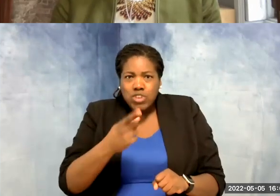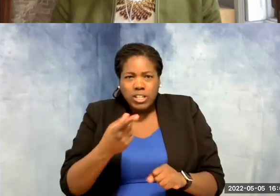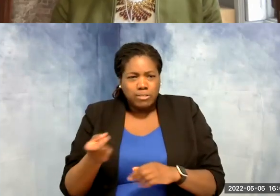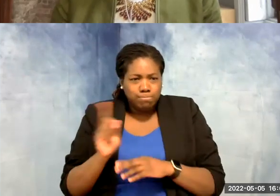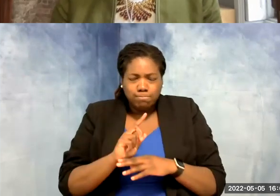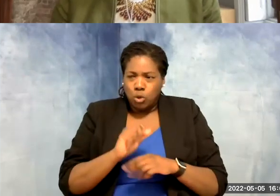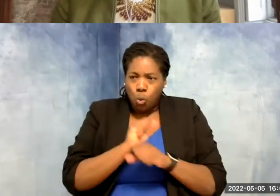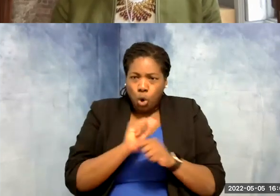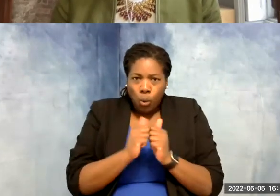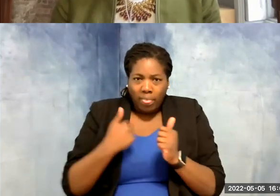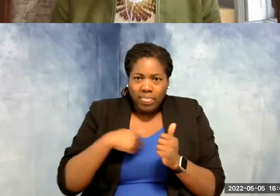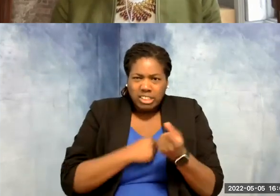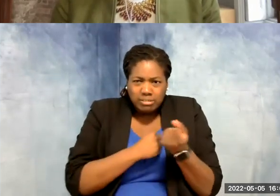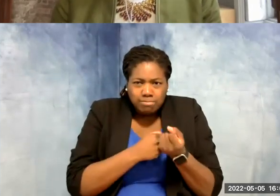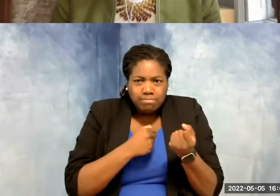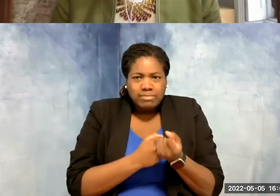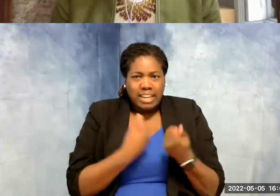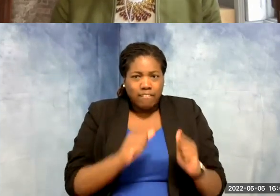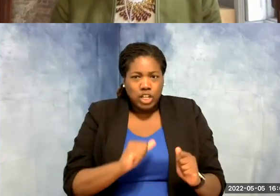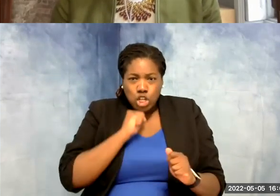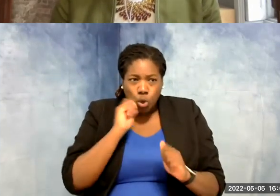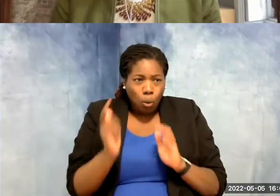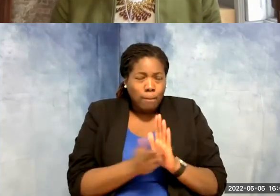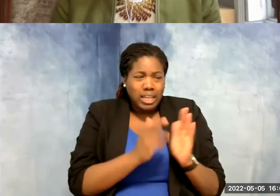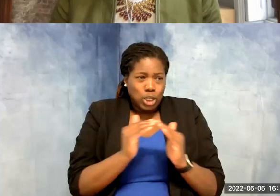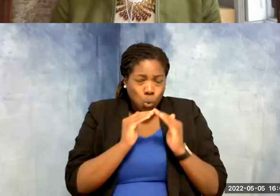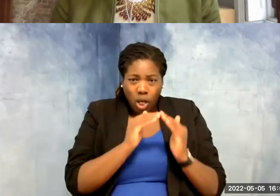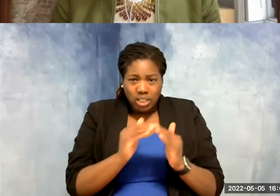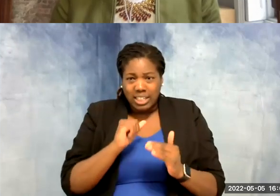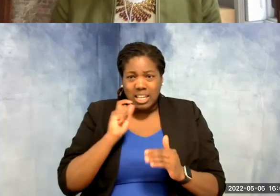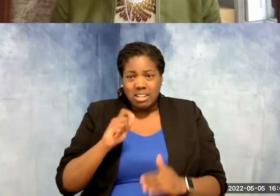with us on efforts like don'tbanequality.com.